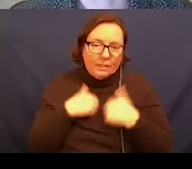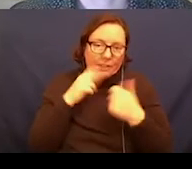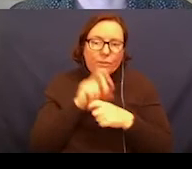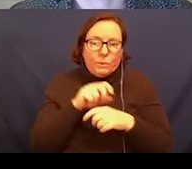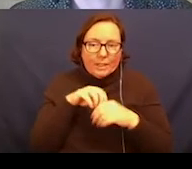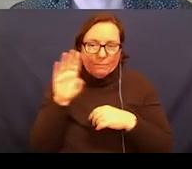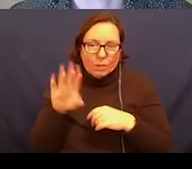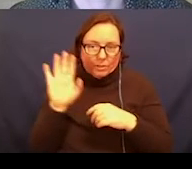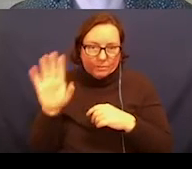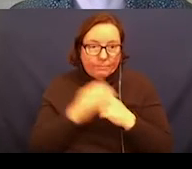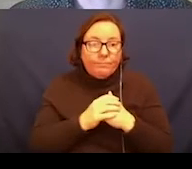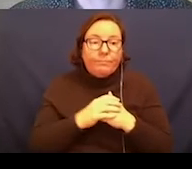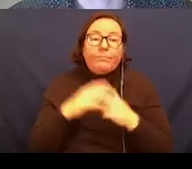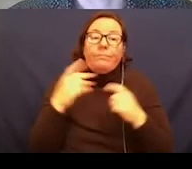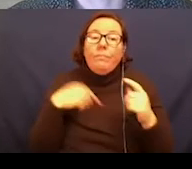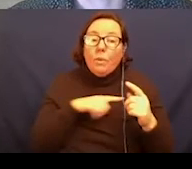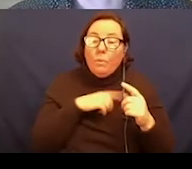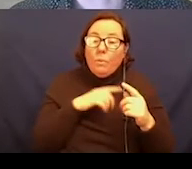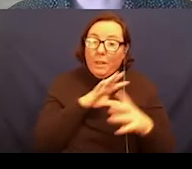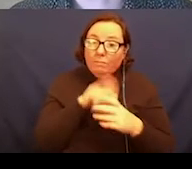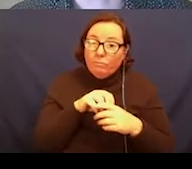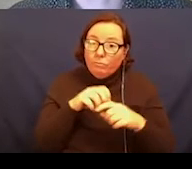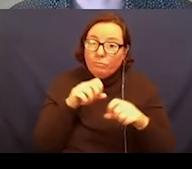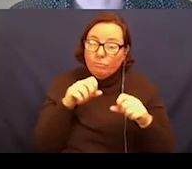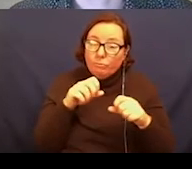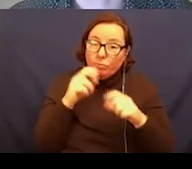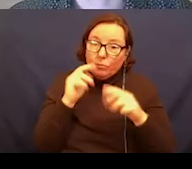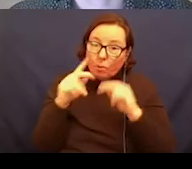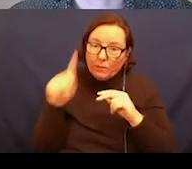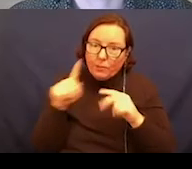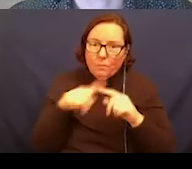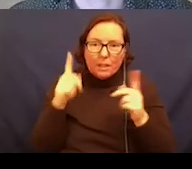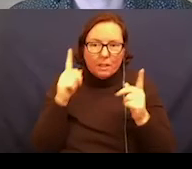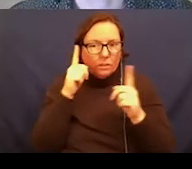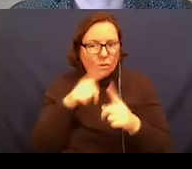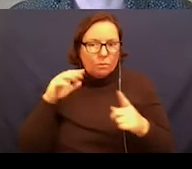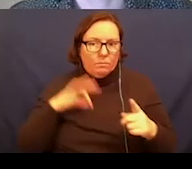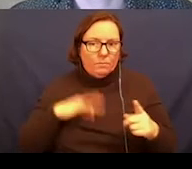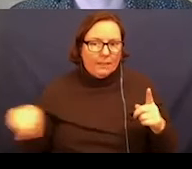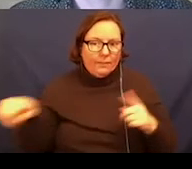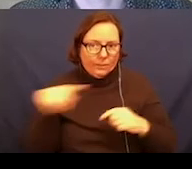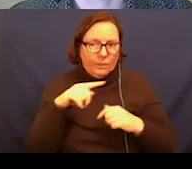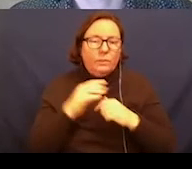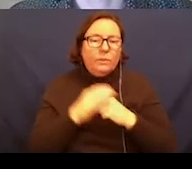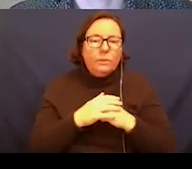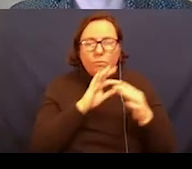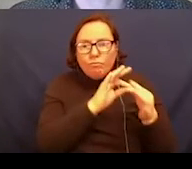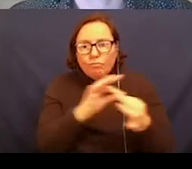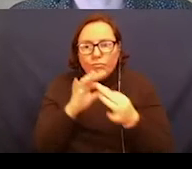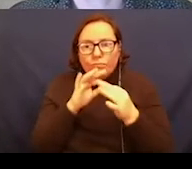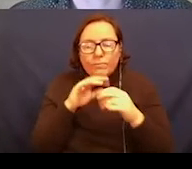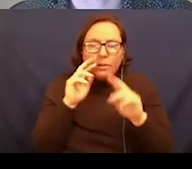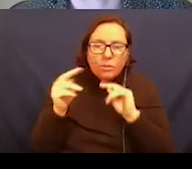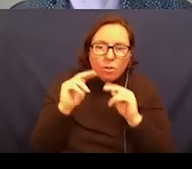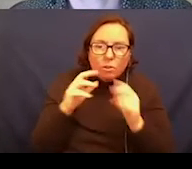Second, as I mentioned, CCE works by harnessing our collective buying power to